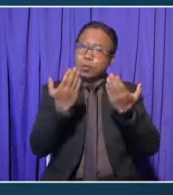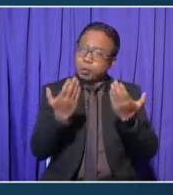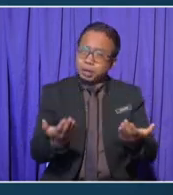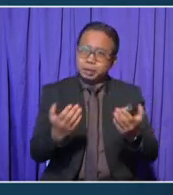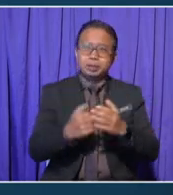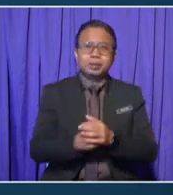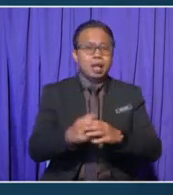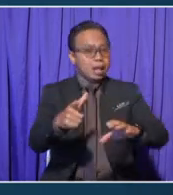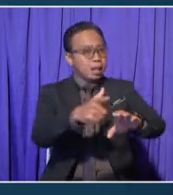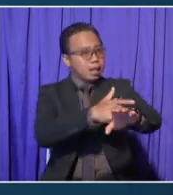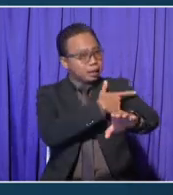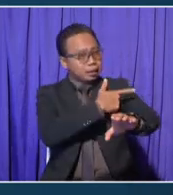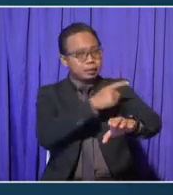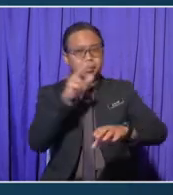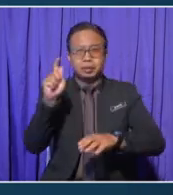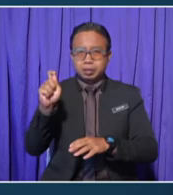length,